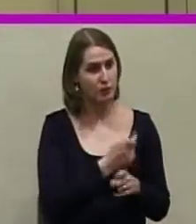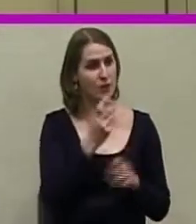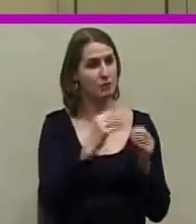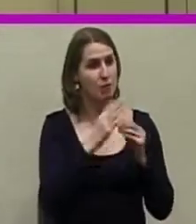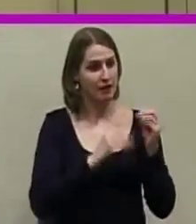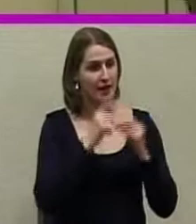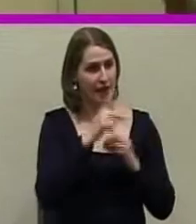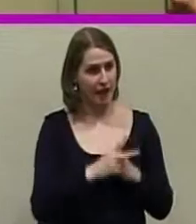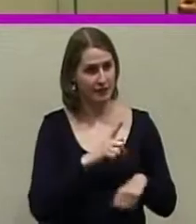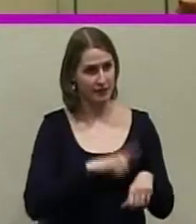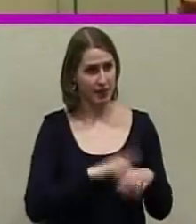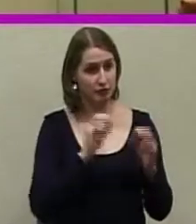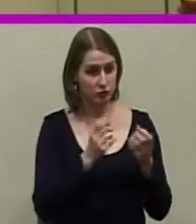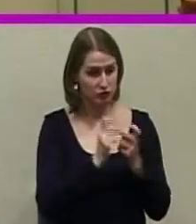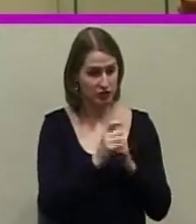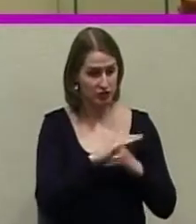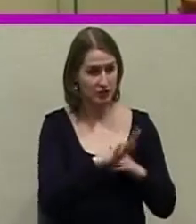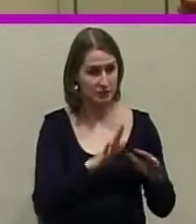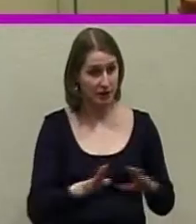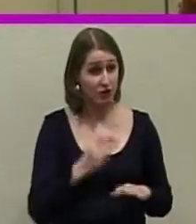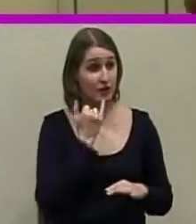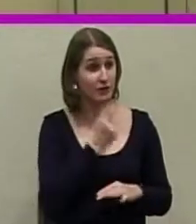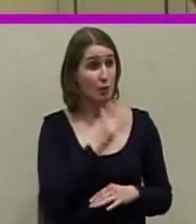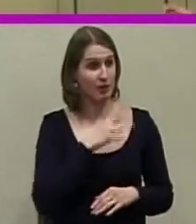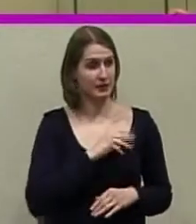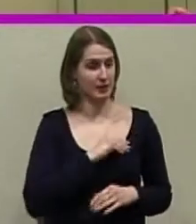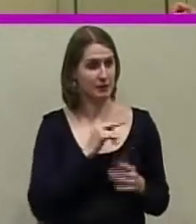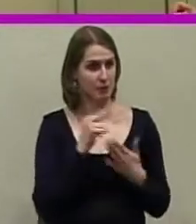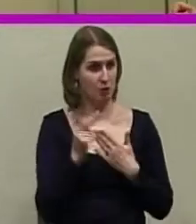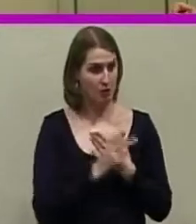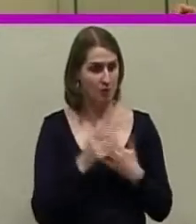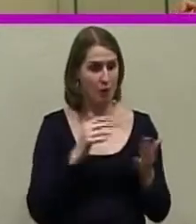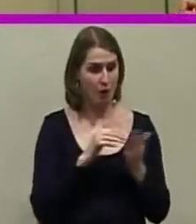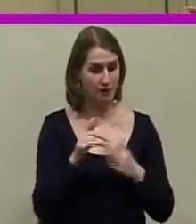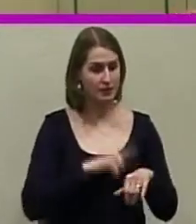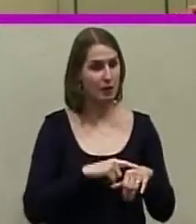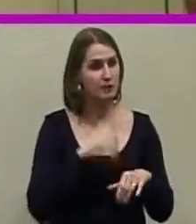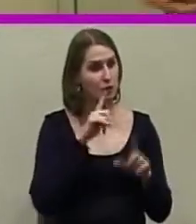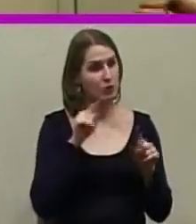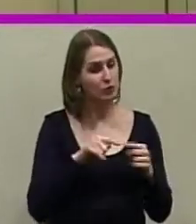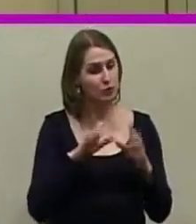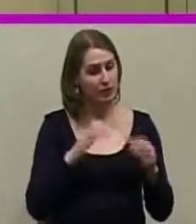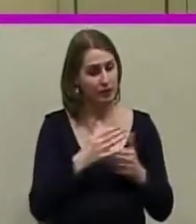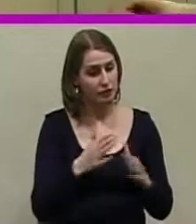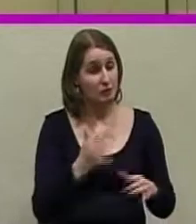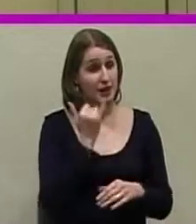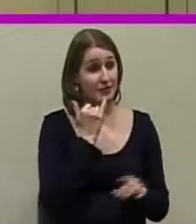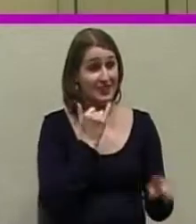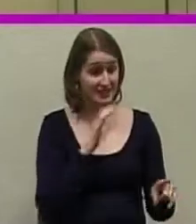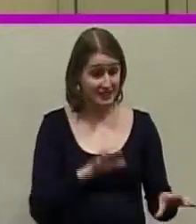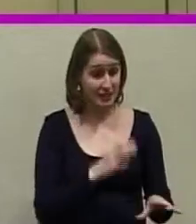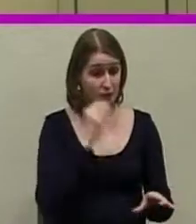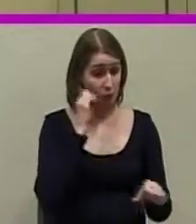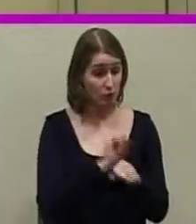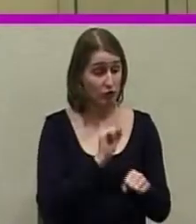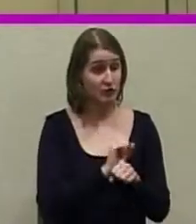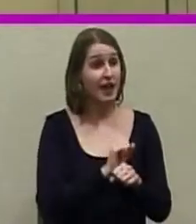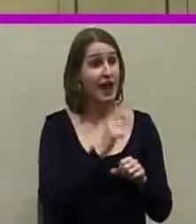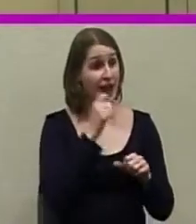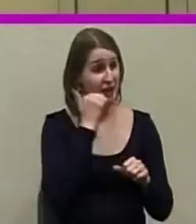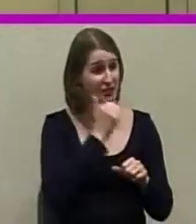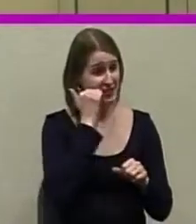behavior if he is going to buy into the program. All times I'll go into classrooms and say, oh yeah, if the kid does his homework every day for a month, the curtain